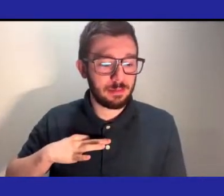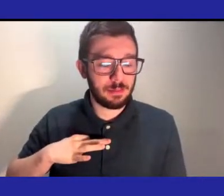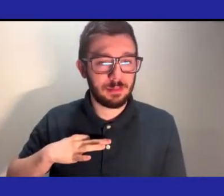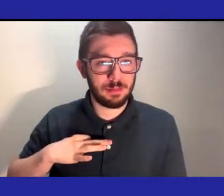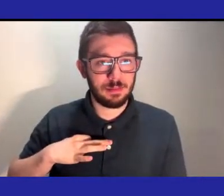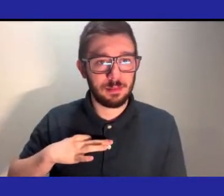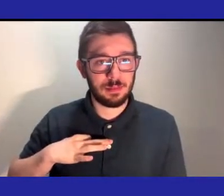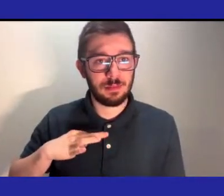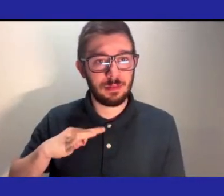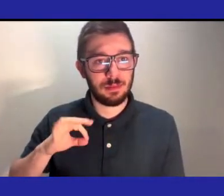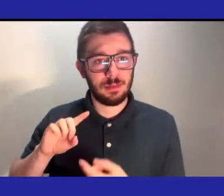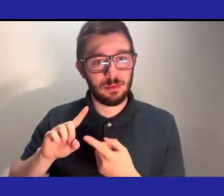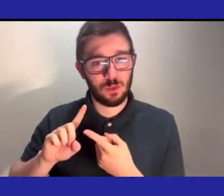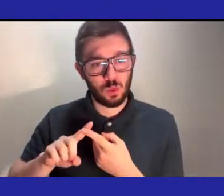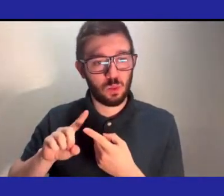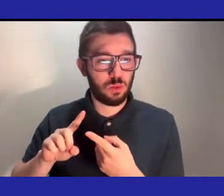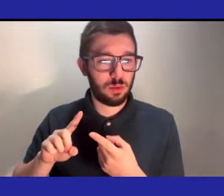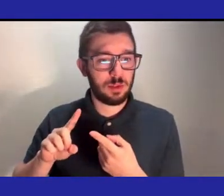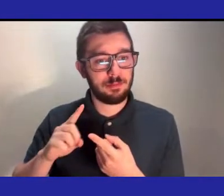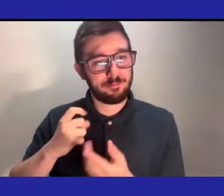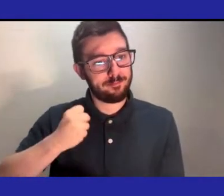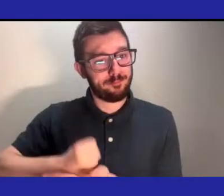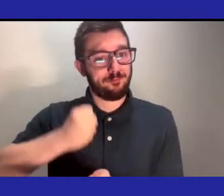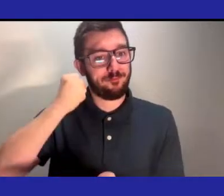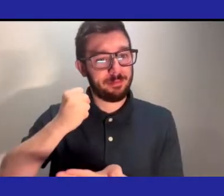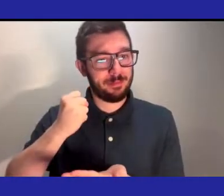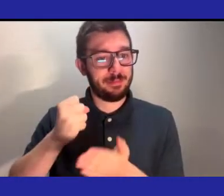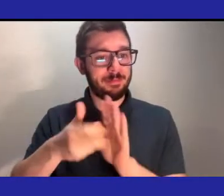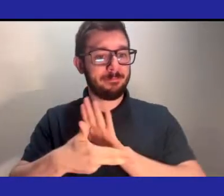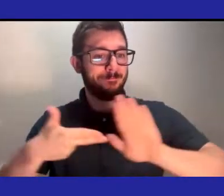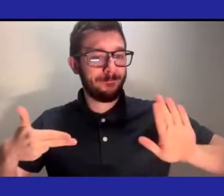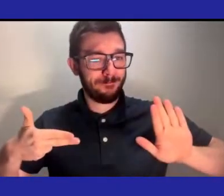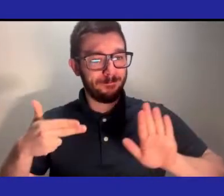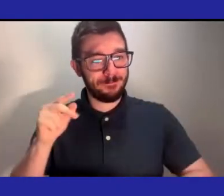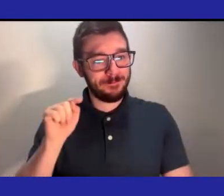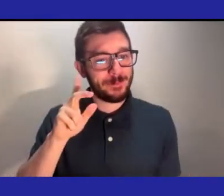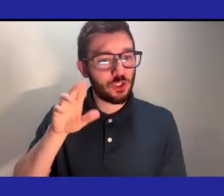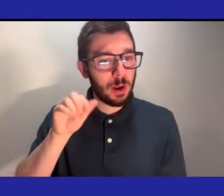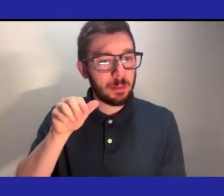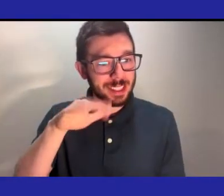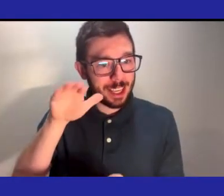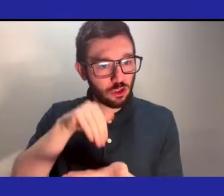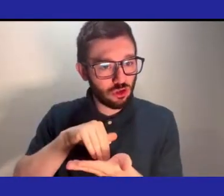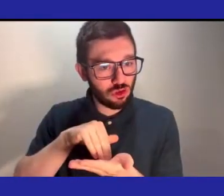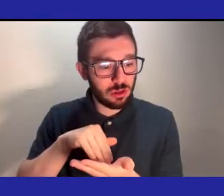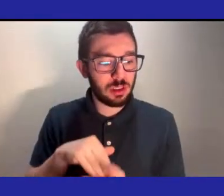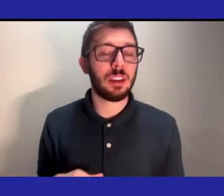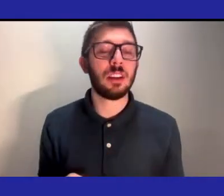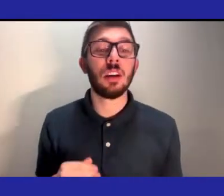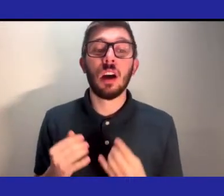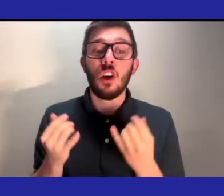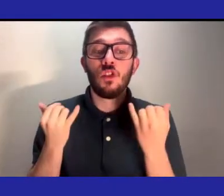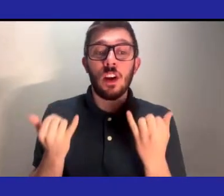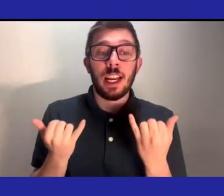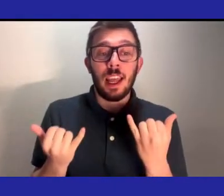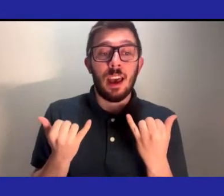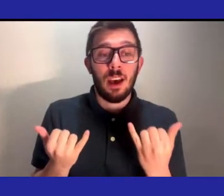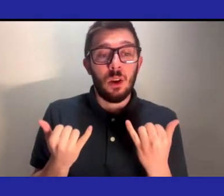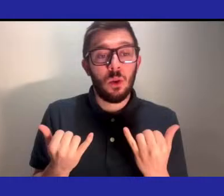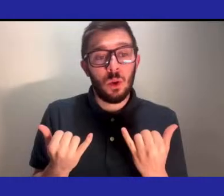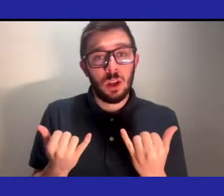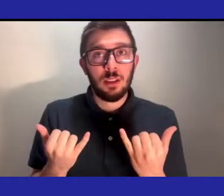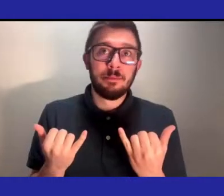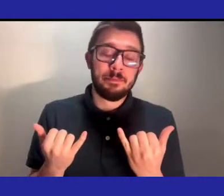achieve a trauma center status, and at this time, in the